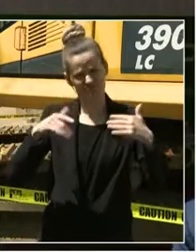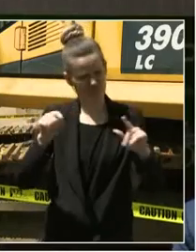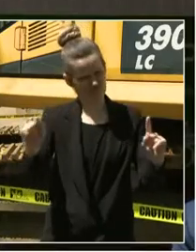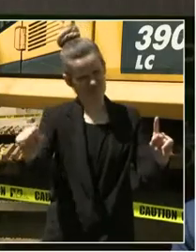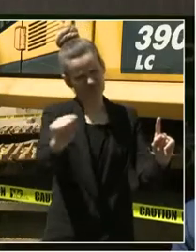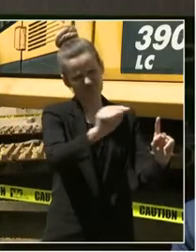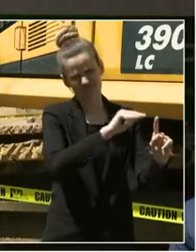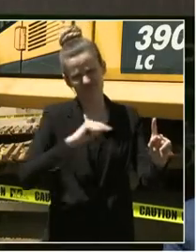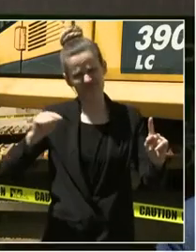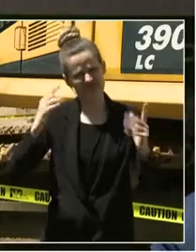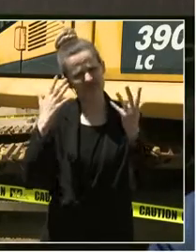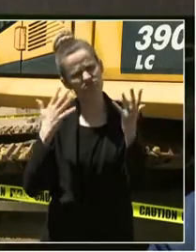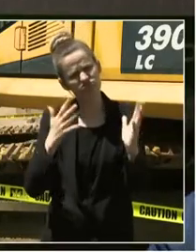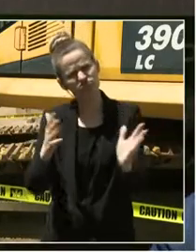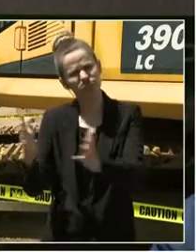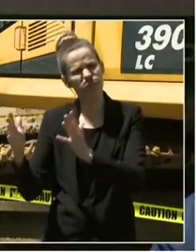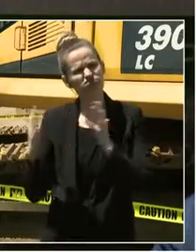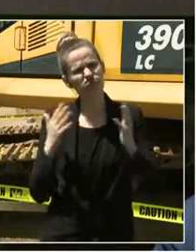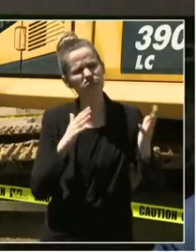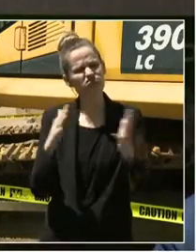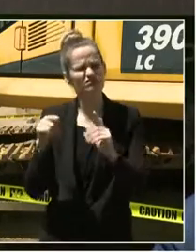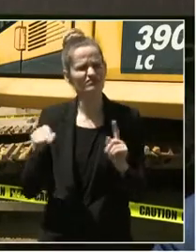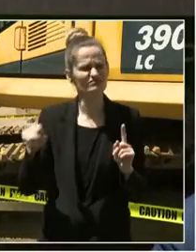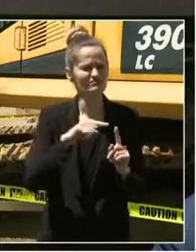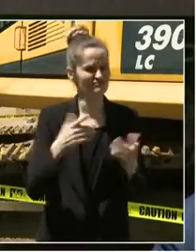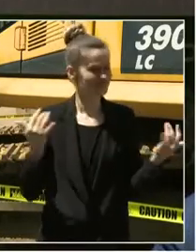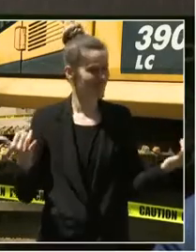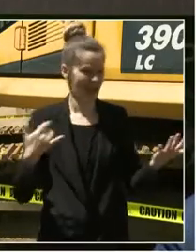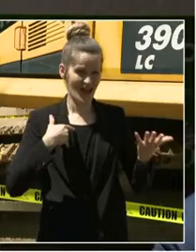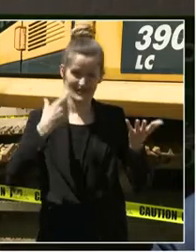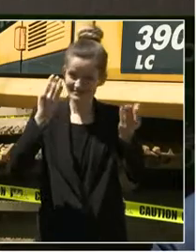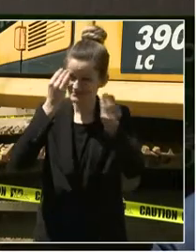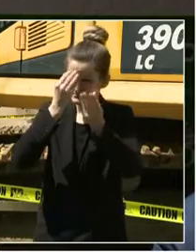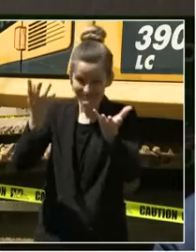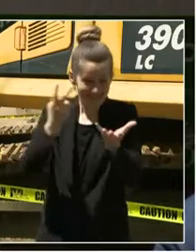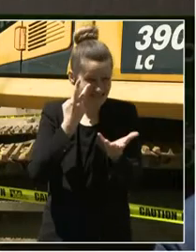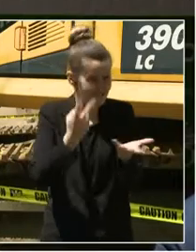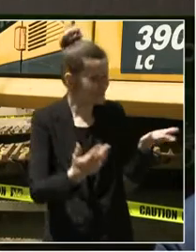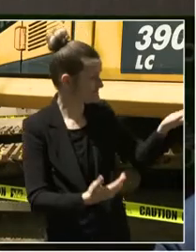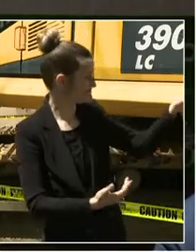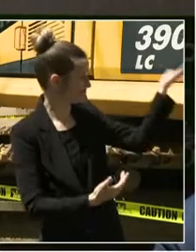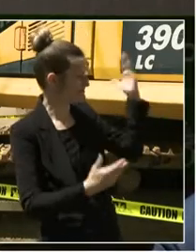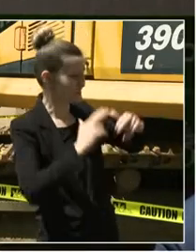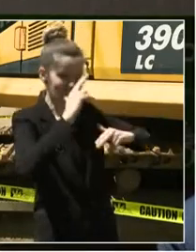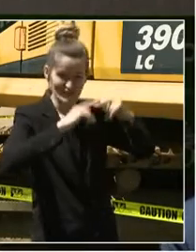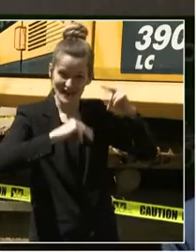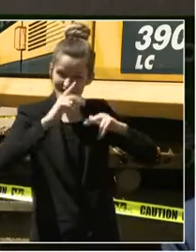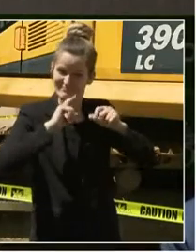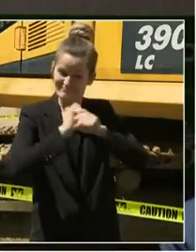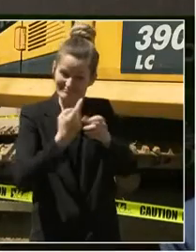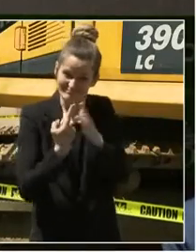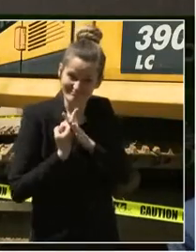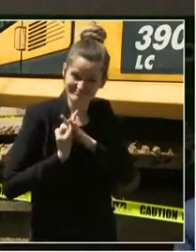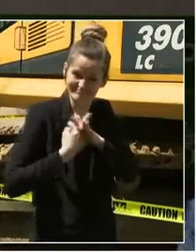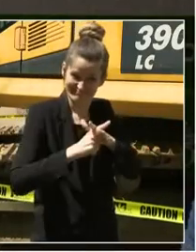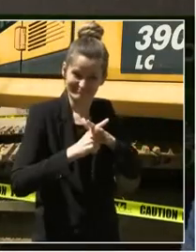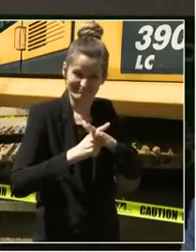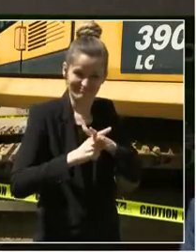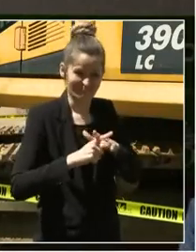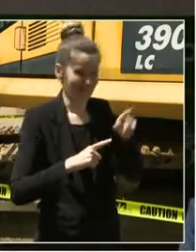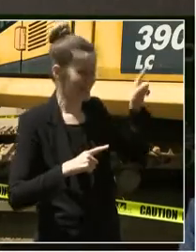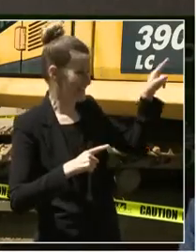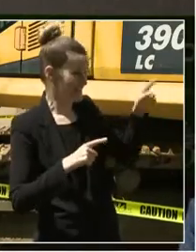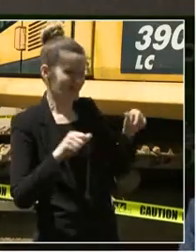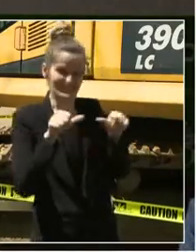So, as you can see, we're under construction. And when this facility opens next year,